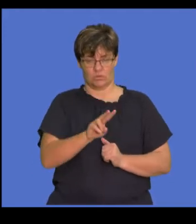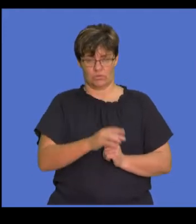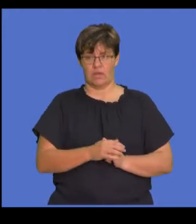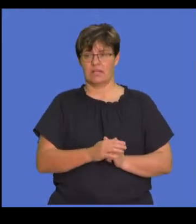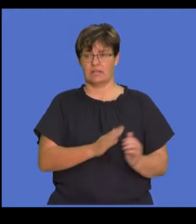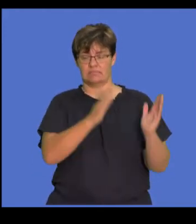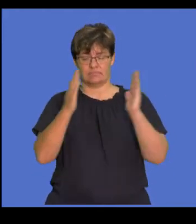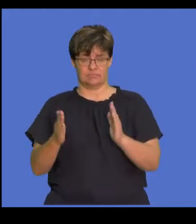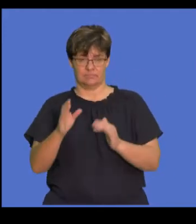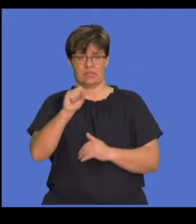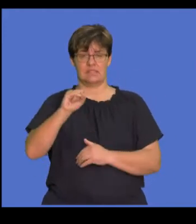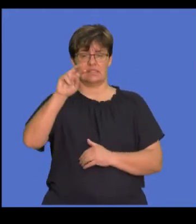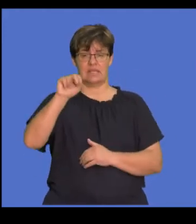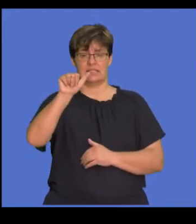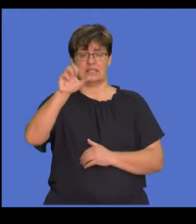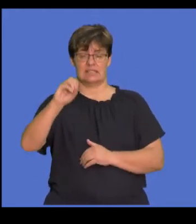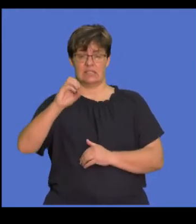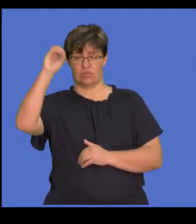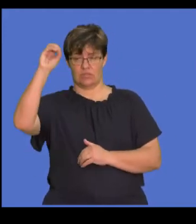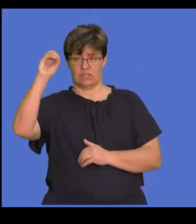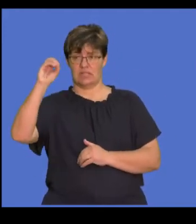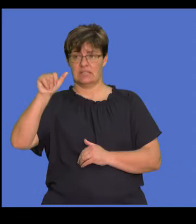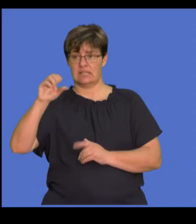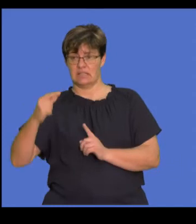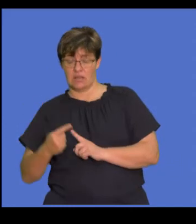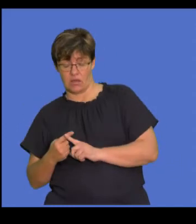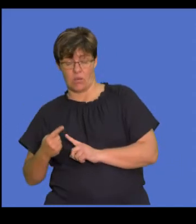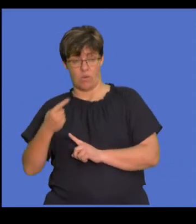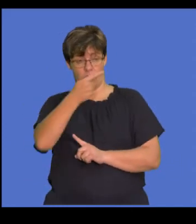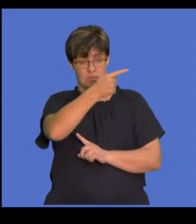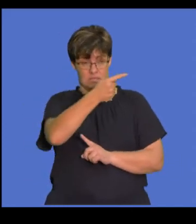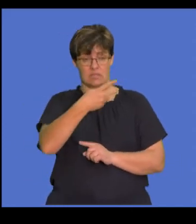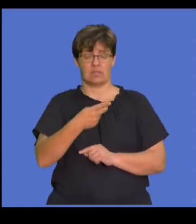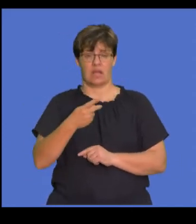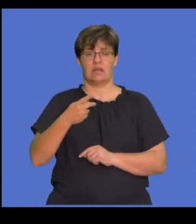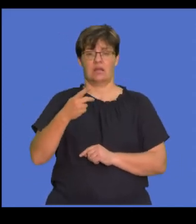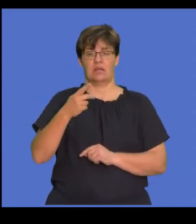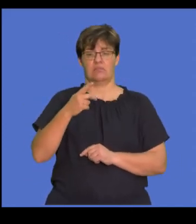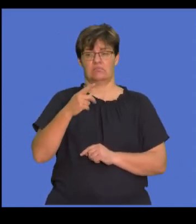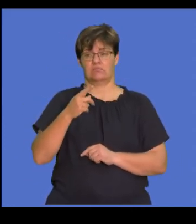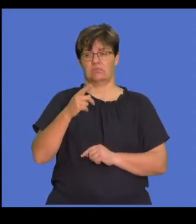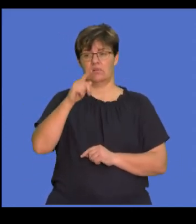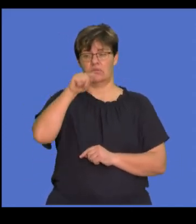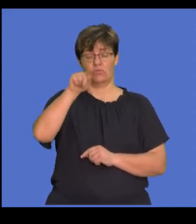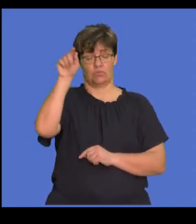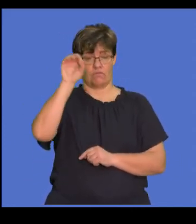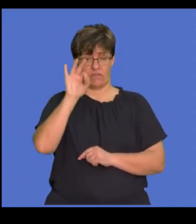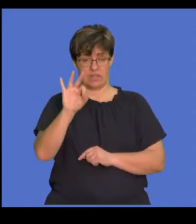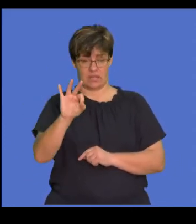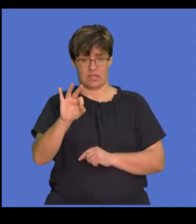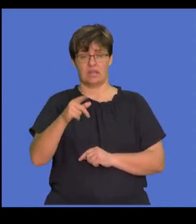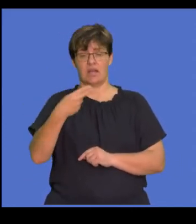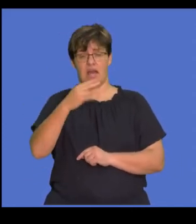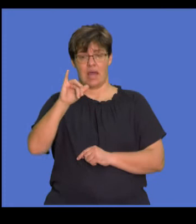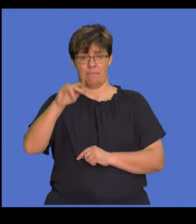then sine 60 degrees, opposite of the 60 degrees is root of 3